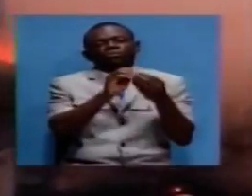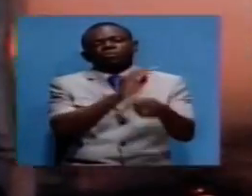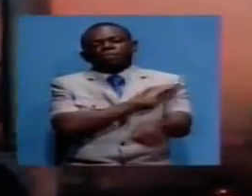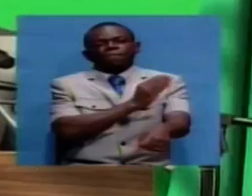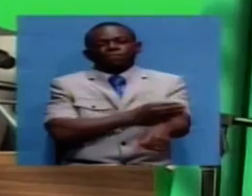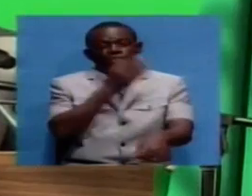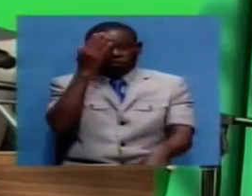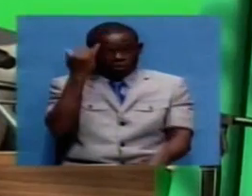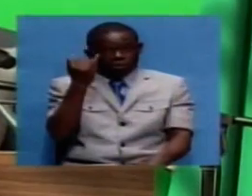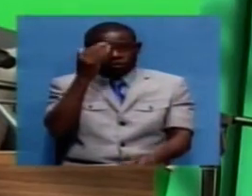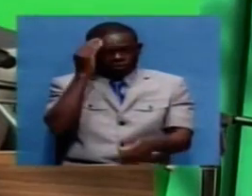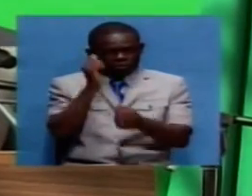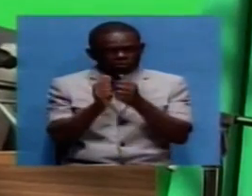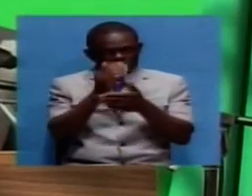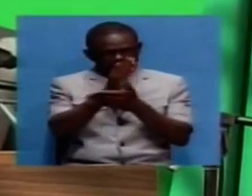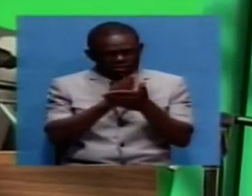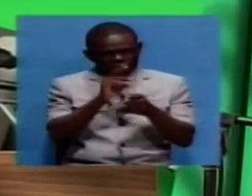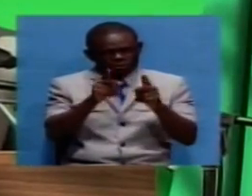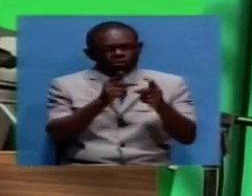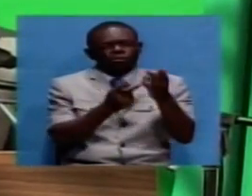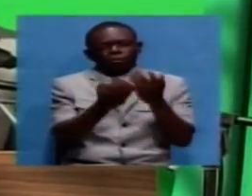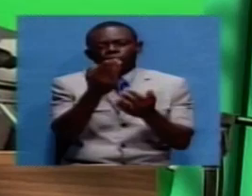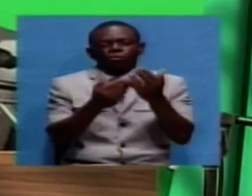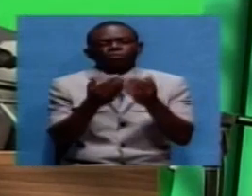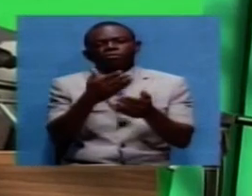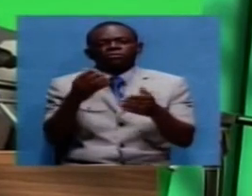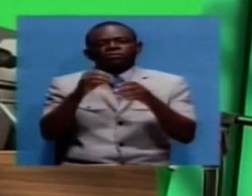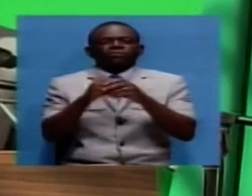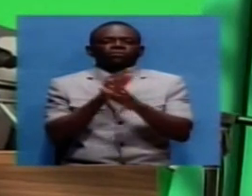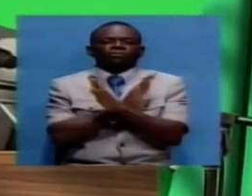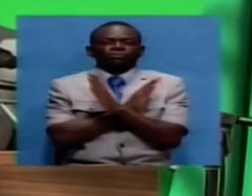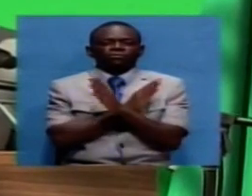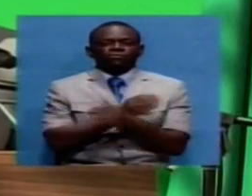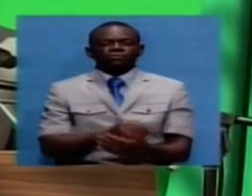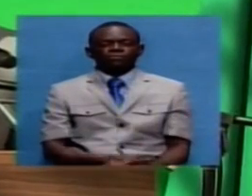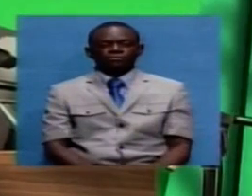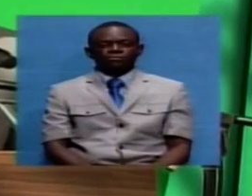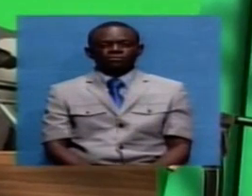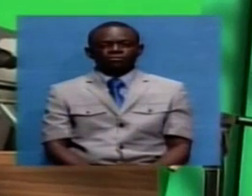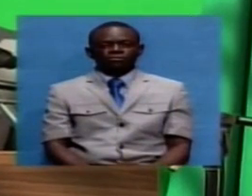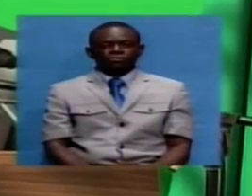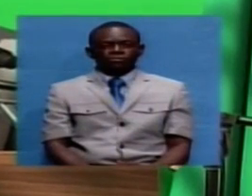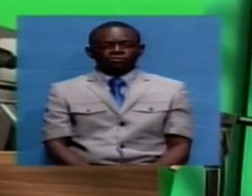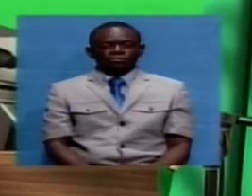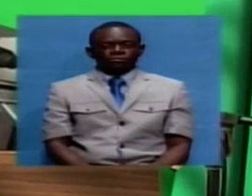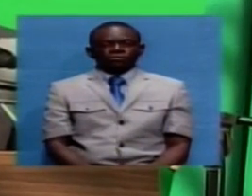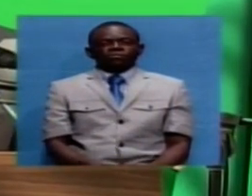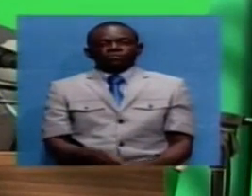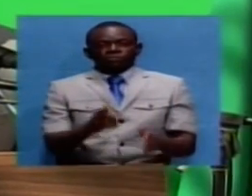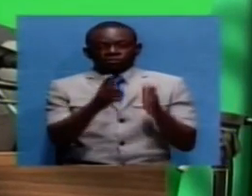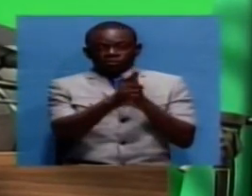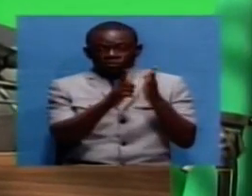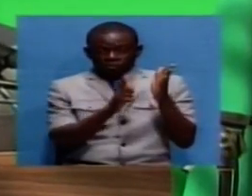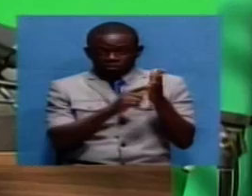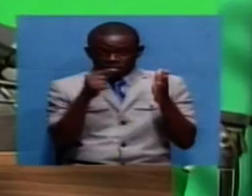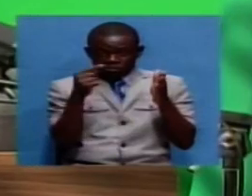arson acts. And we are going to make regulations following that power, which will regulate certain conduct of